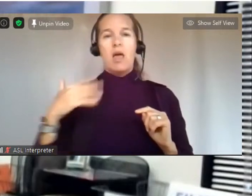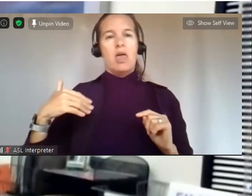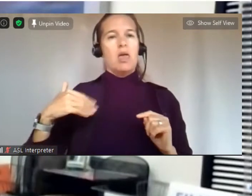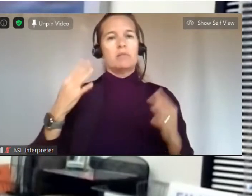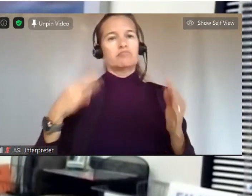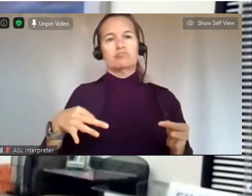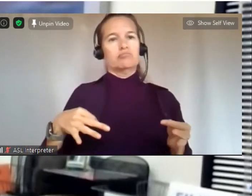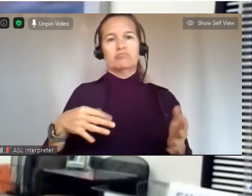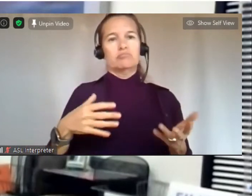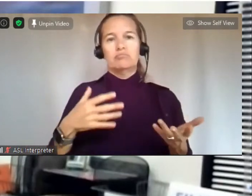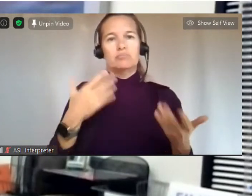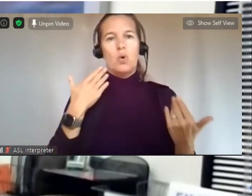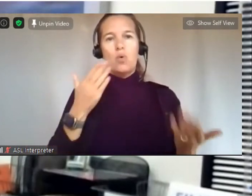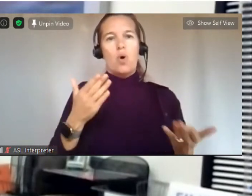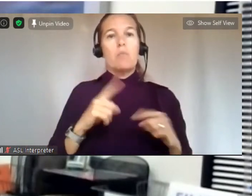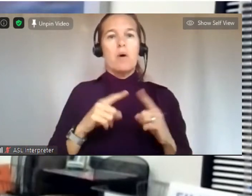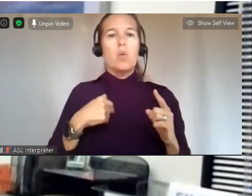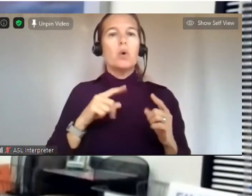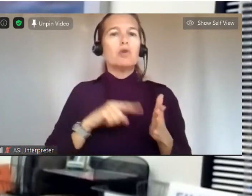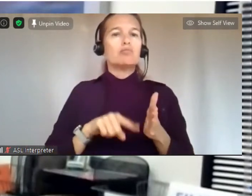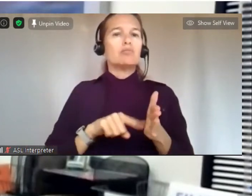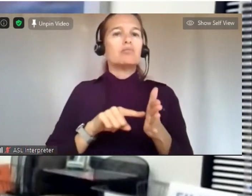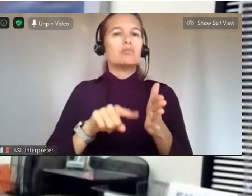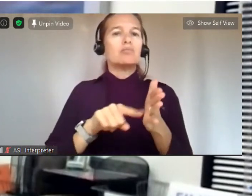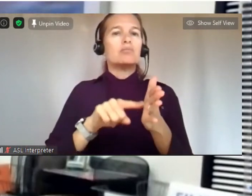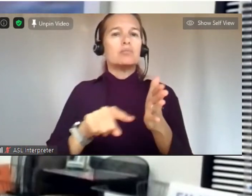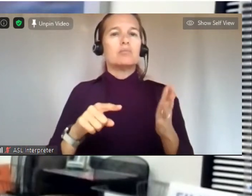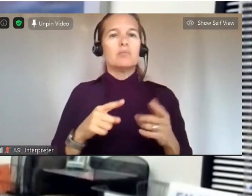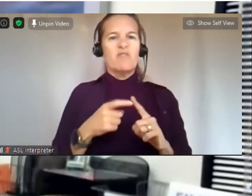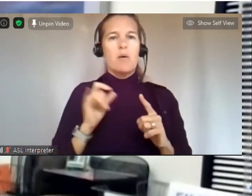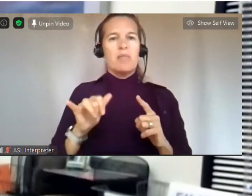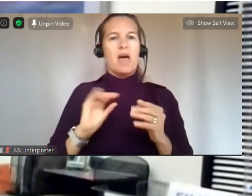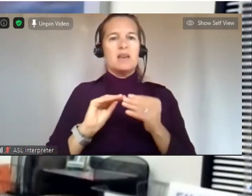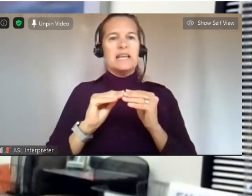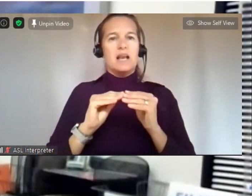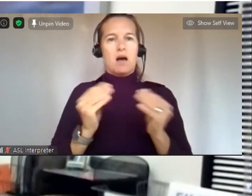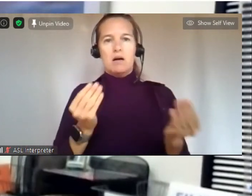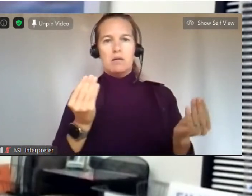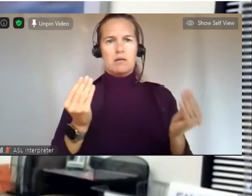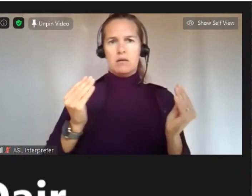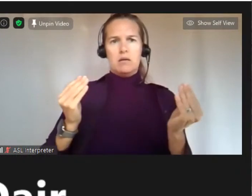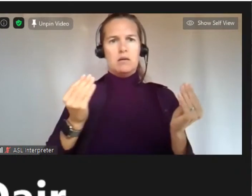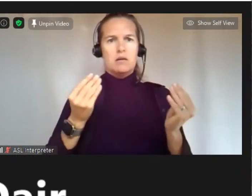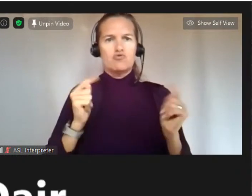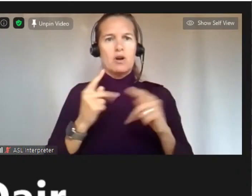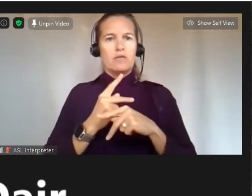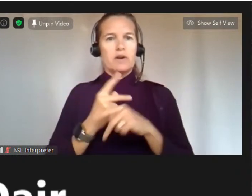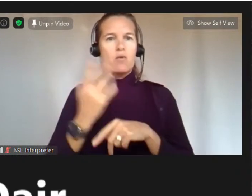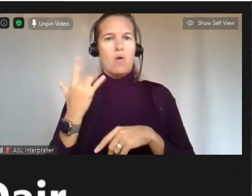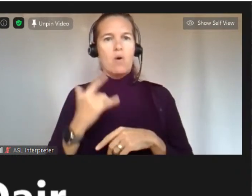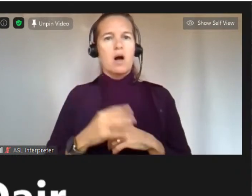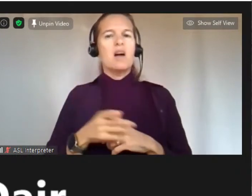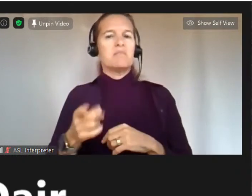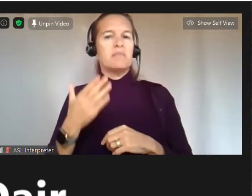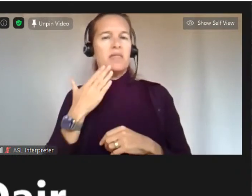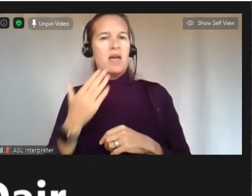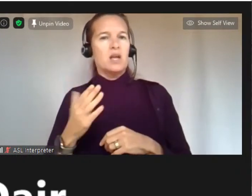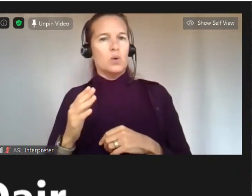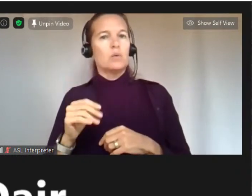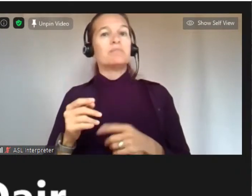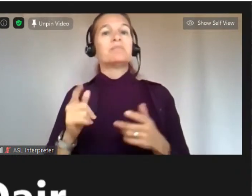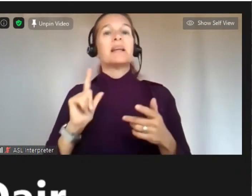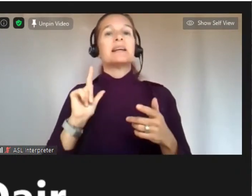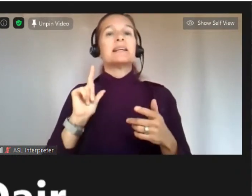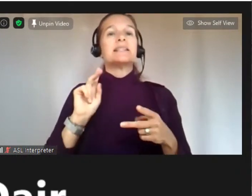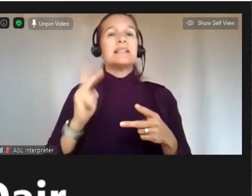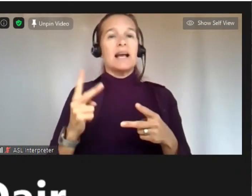something that we are looking at as well in our demographics and the data that we're evaluating. Thank you. Okay, my